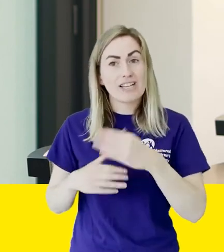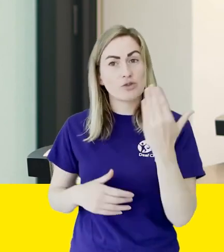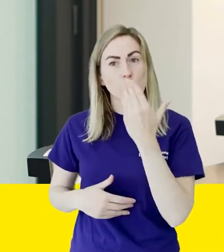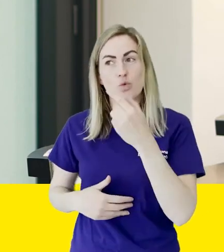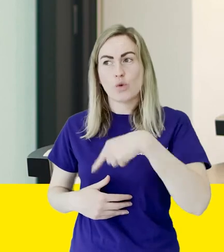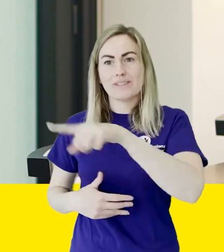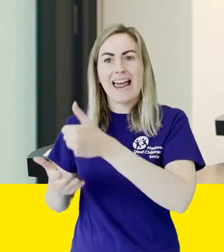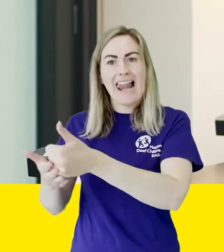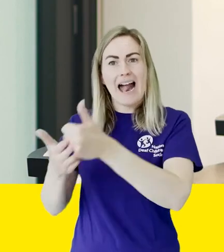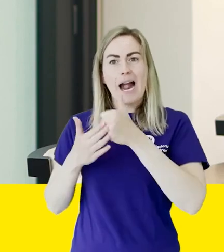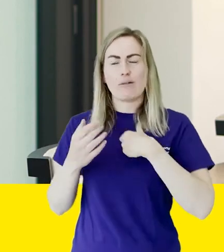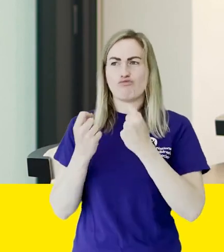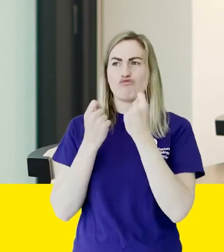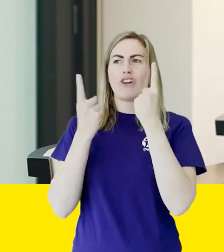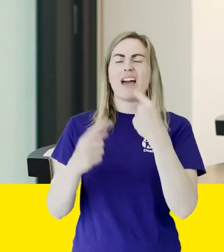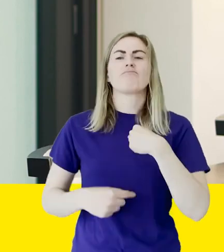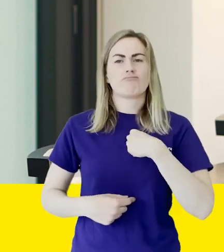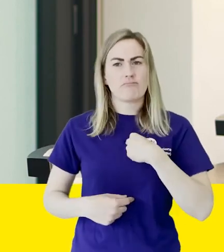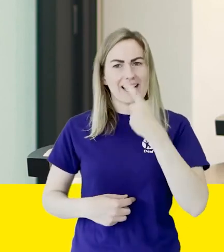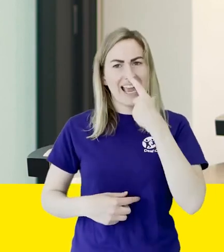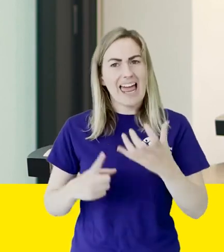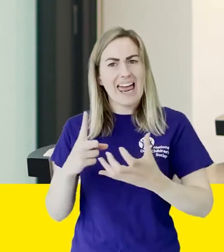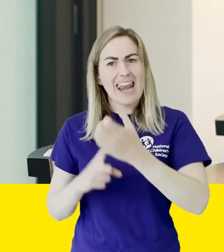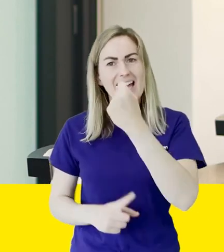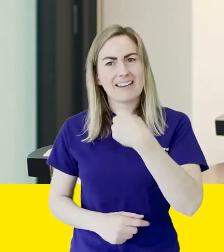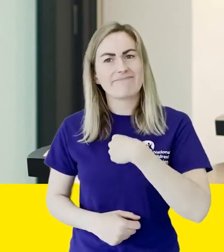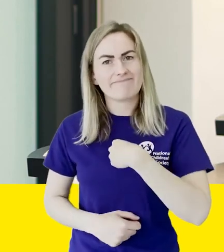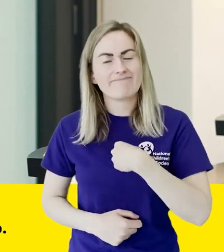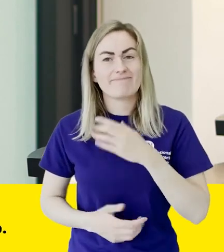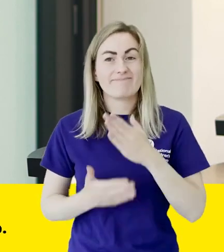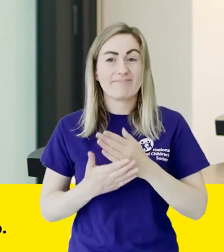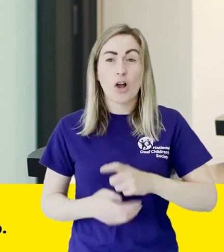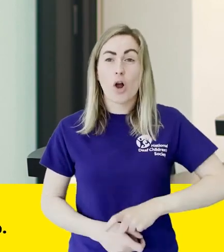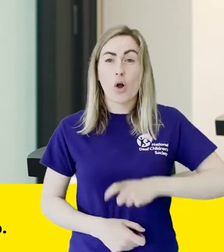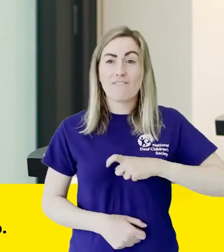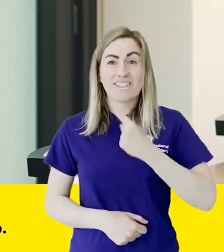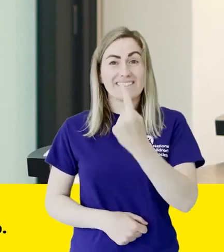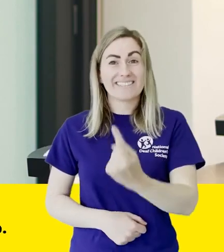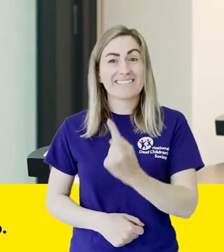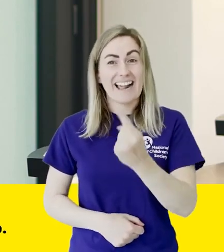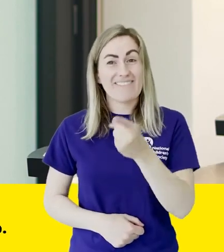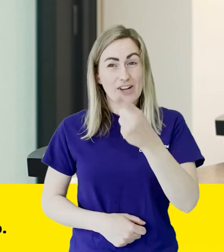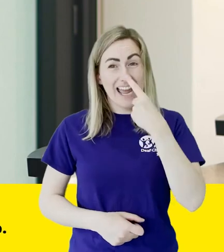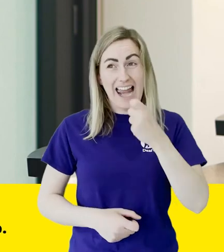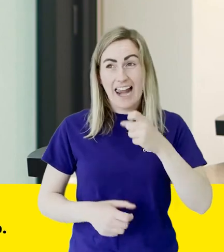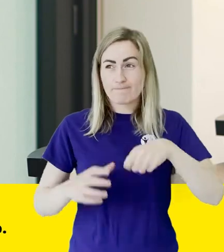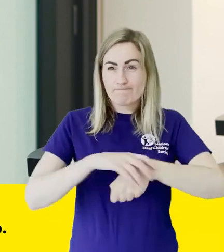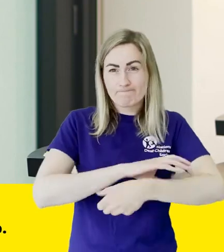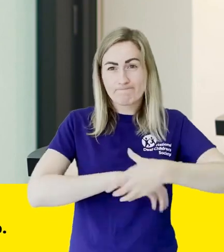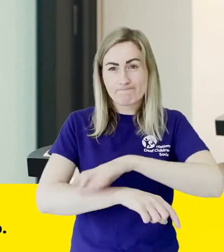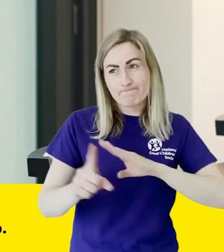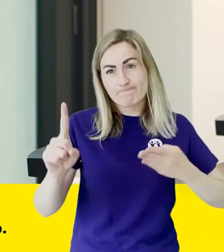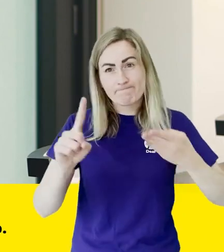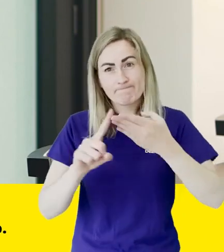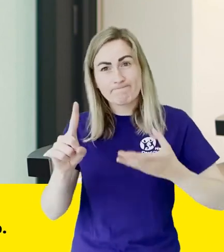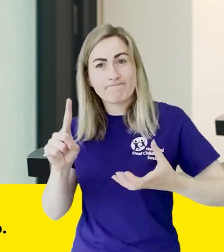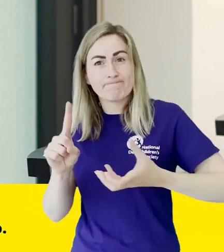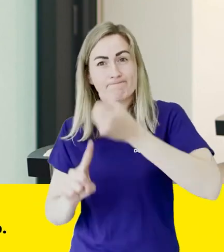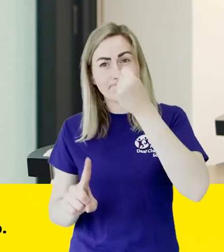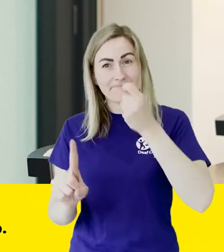my friends, and the support I had at school as well. And also, again, a confidence in yourself that you can